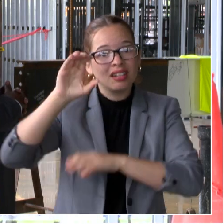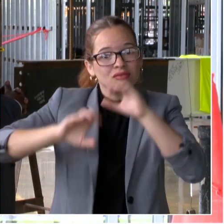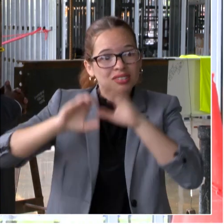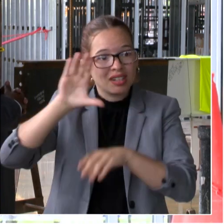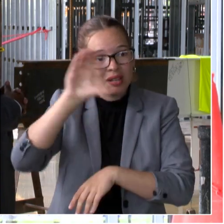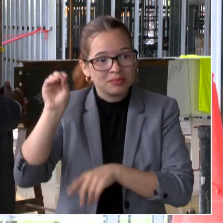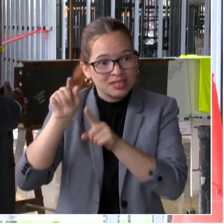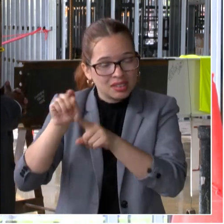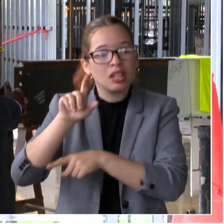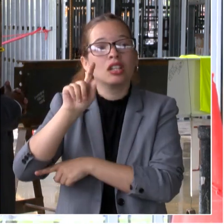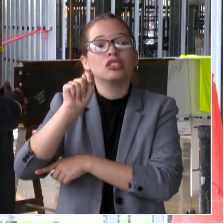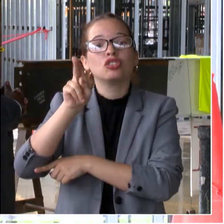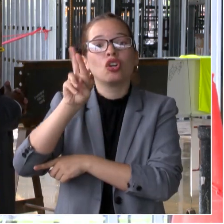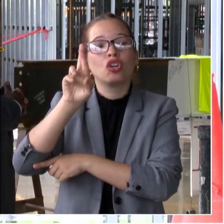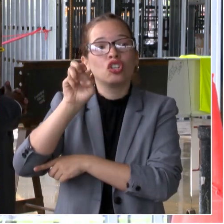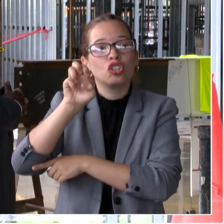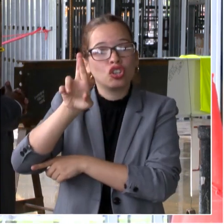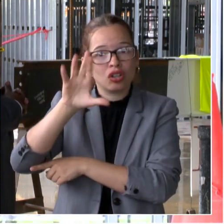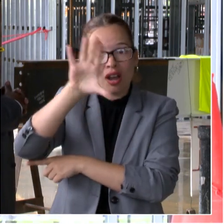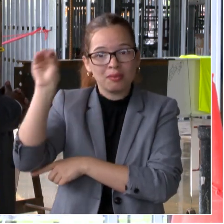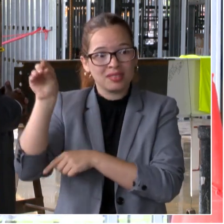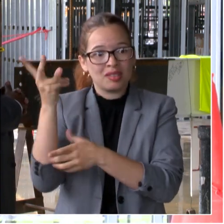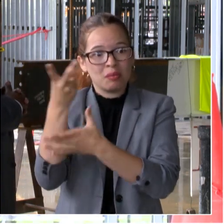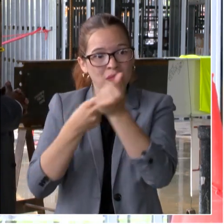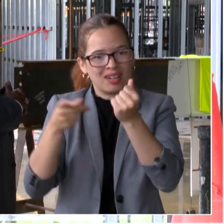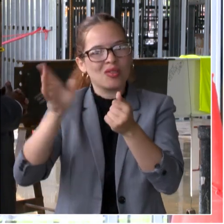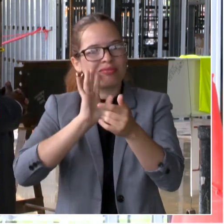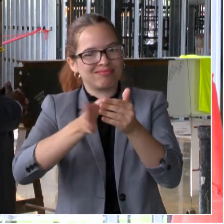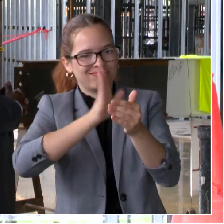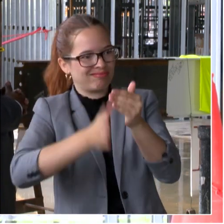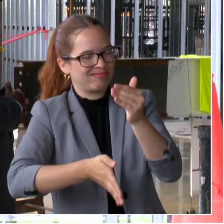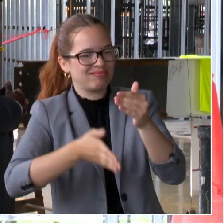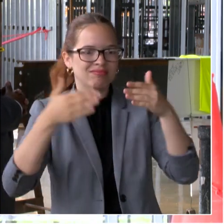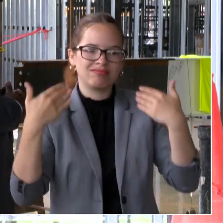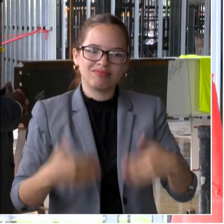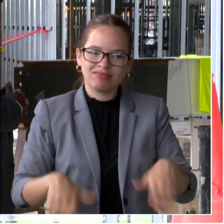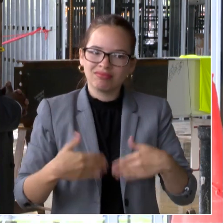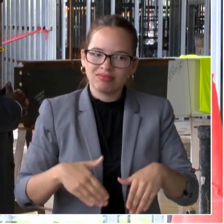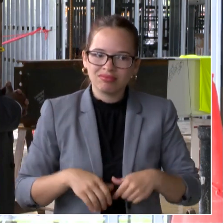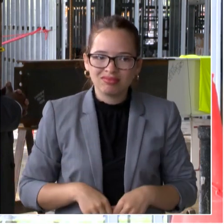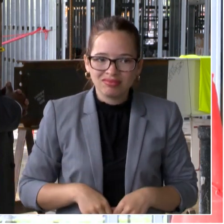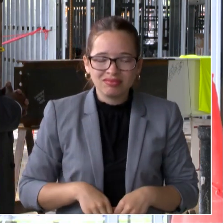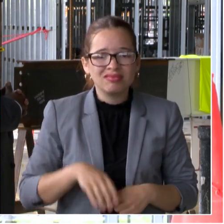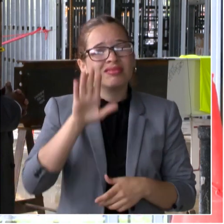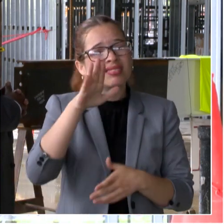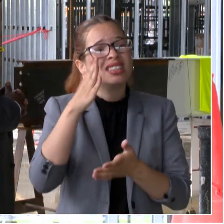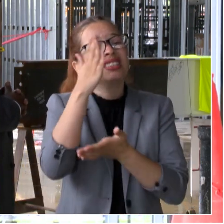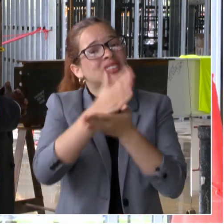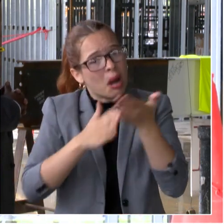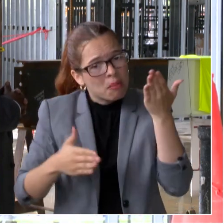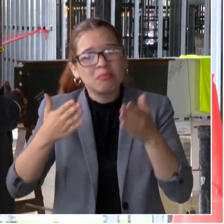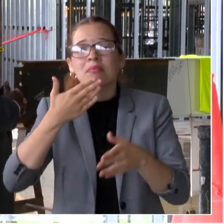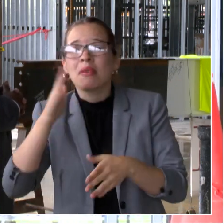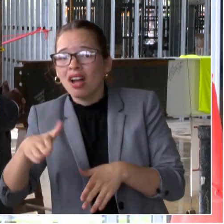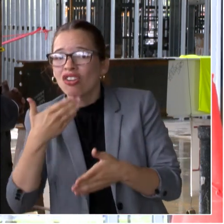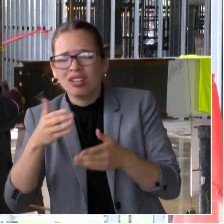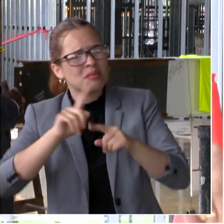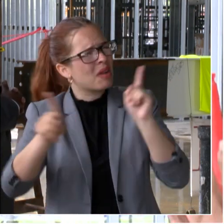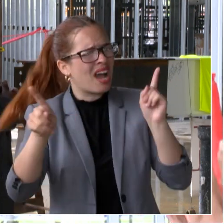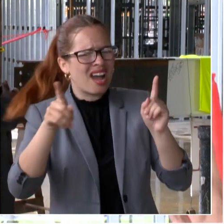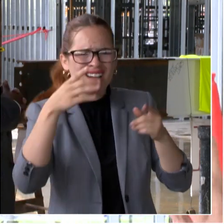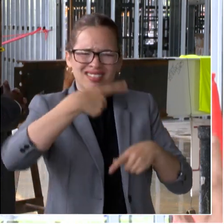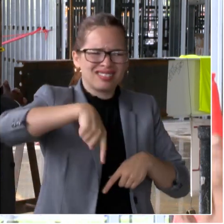D.C.-based companies working on this project, correct? And I know with the leadership of MCN, Build, and also Turner, we're